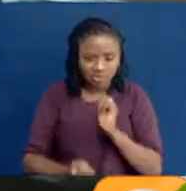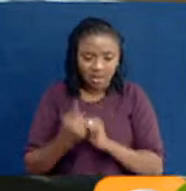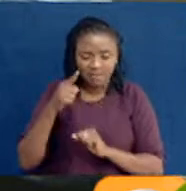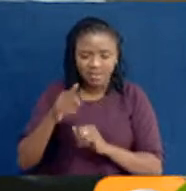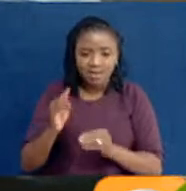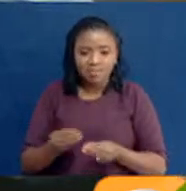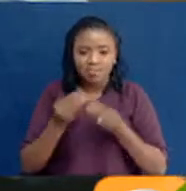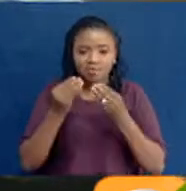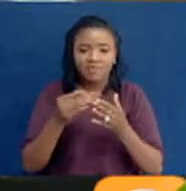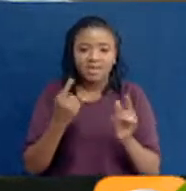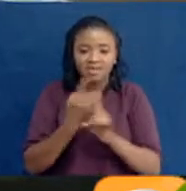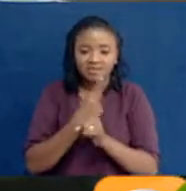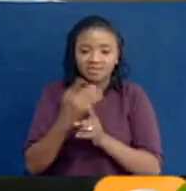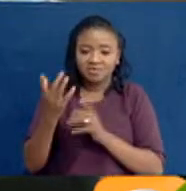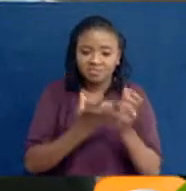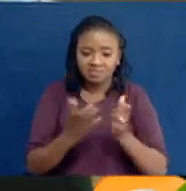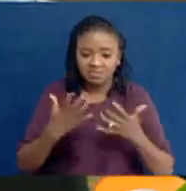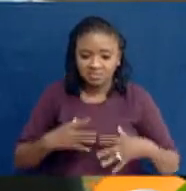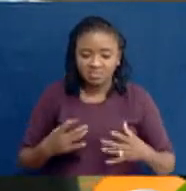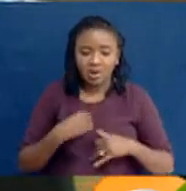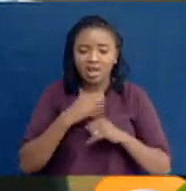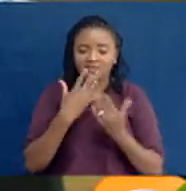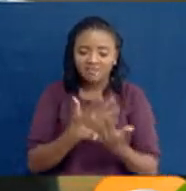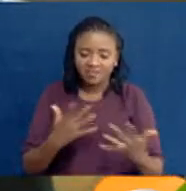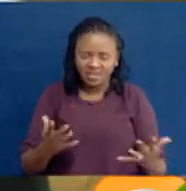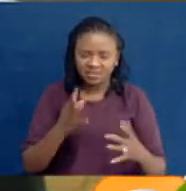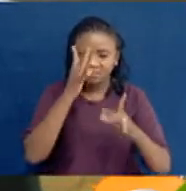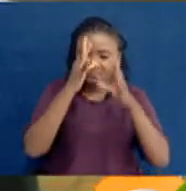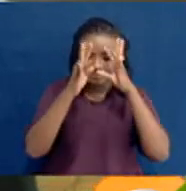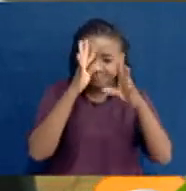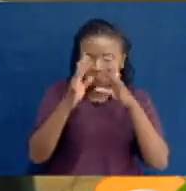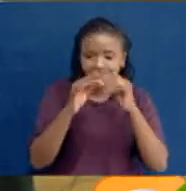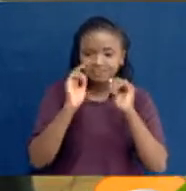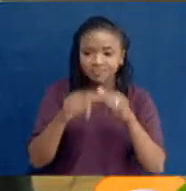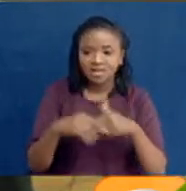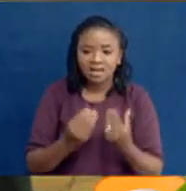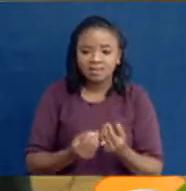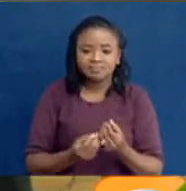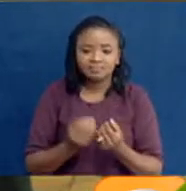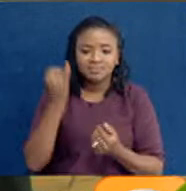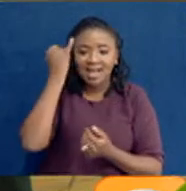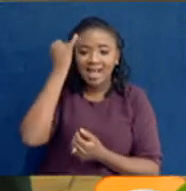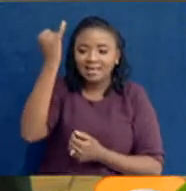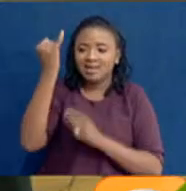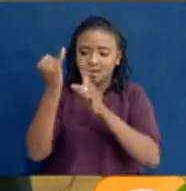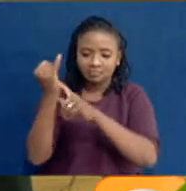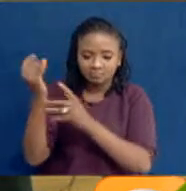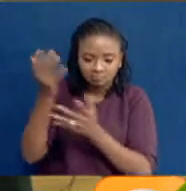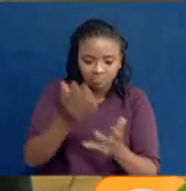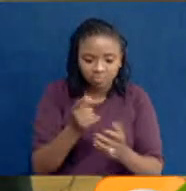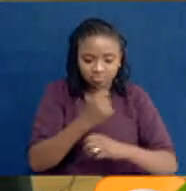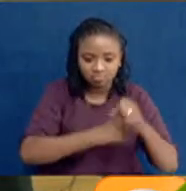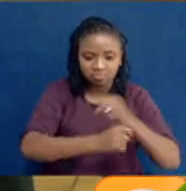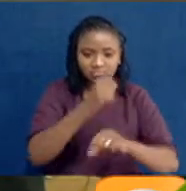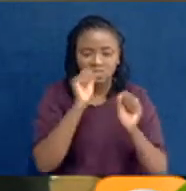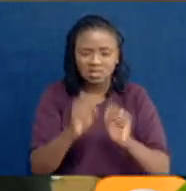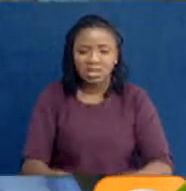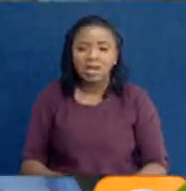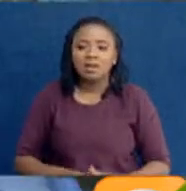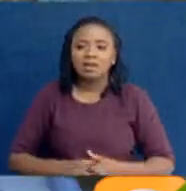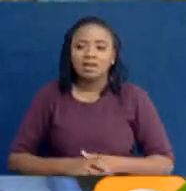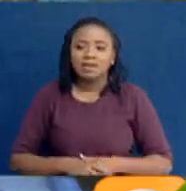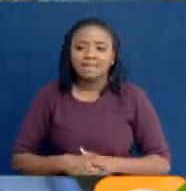entrepreneurs access to materials and equipment to bring their ideas to reality. There's a gap between what they're doing at the universities and